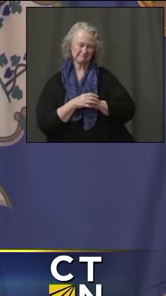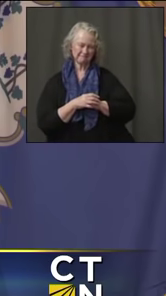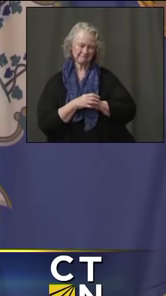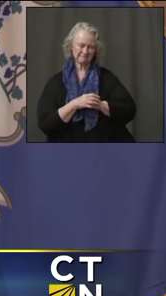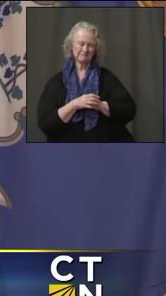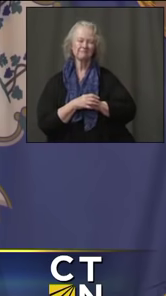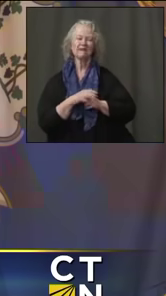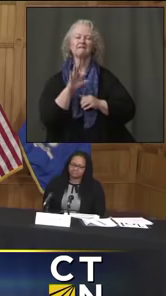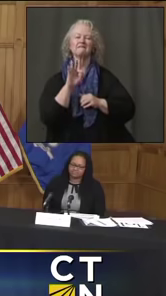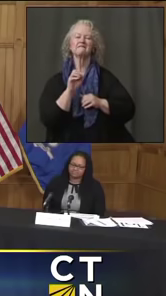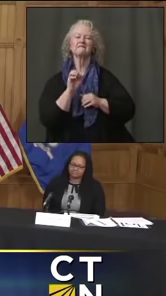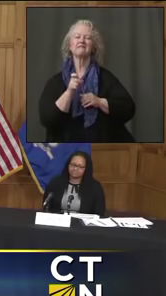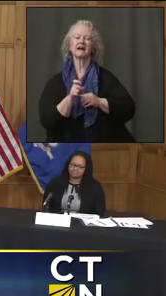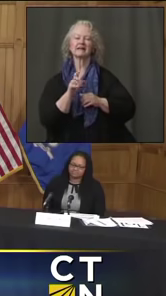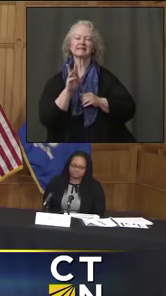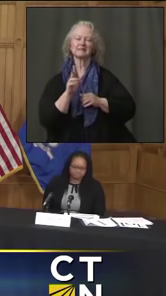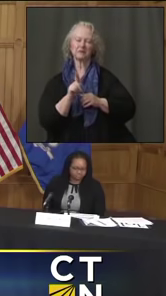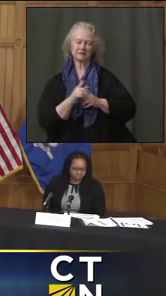Fox 61.